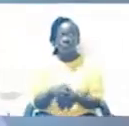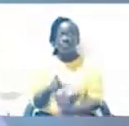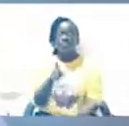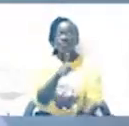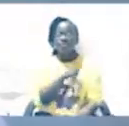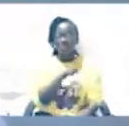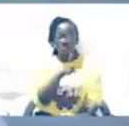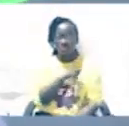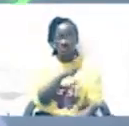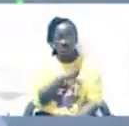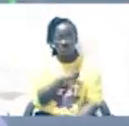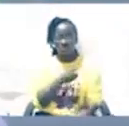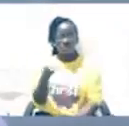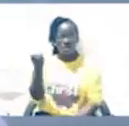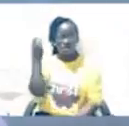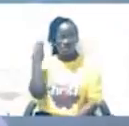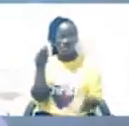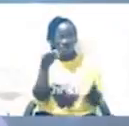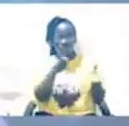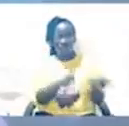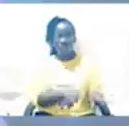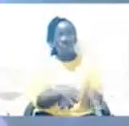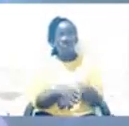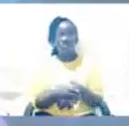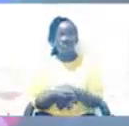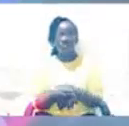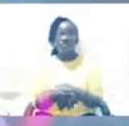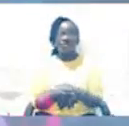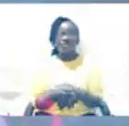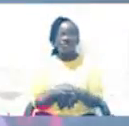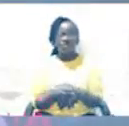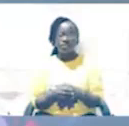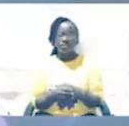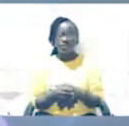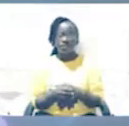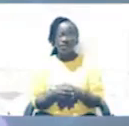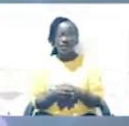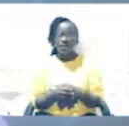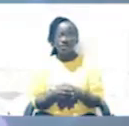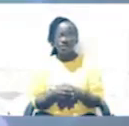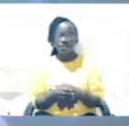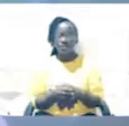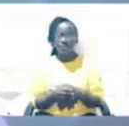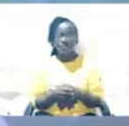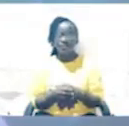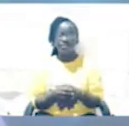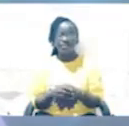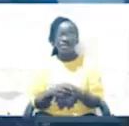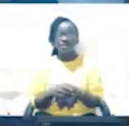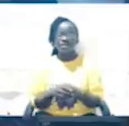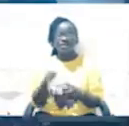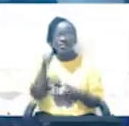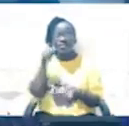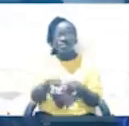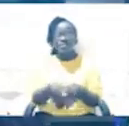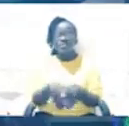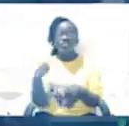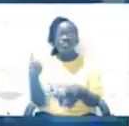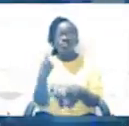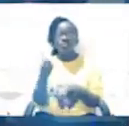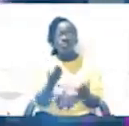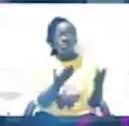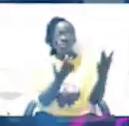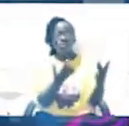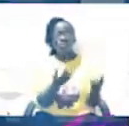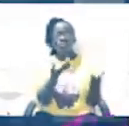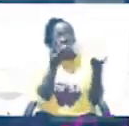Lazarus was dead. Not Lazarus. Their only hope was gone. When I need a sober copper or call,